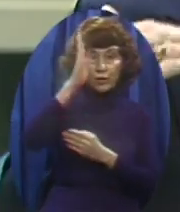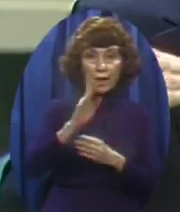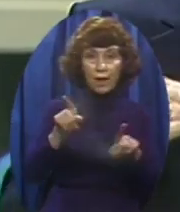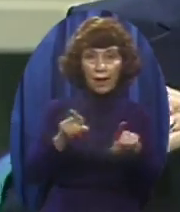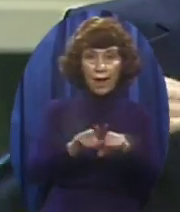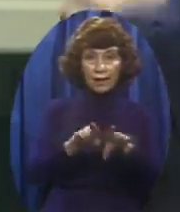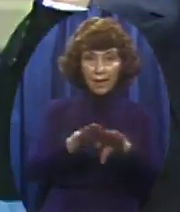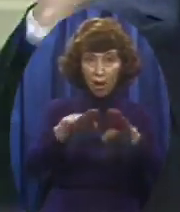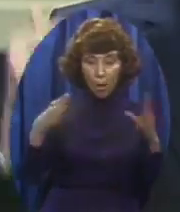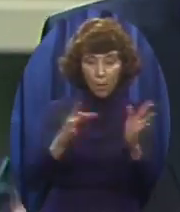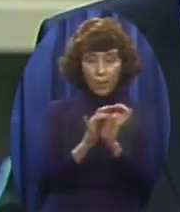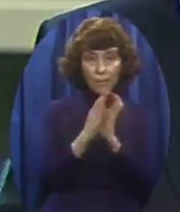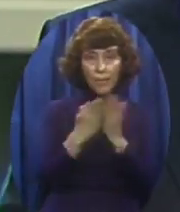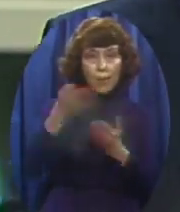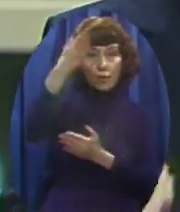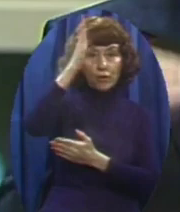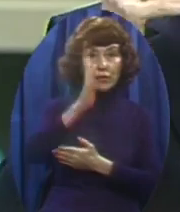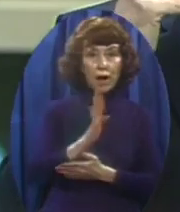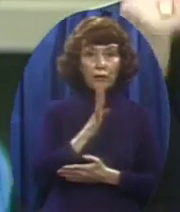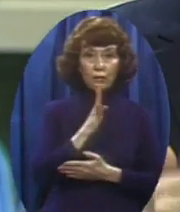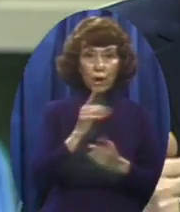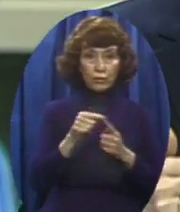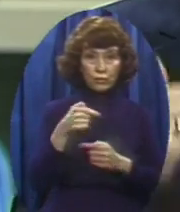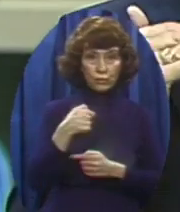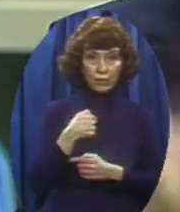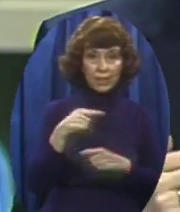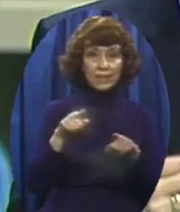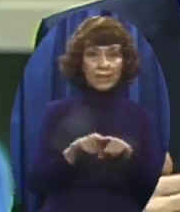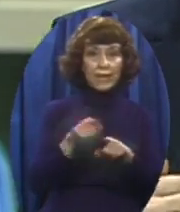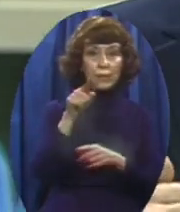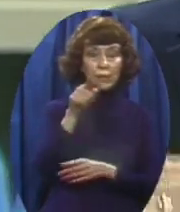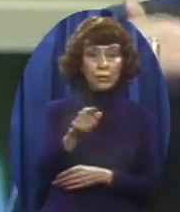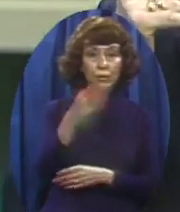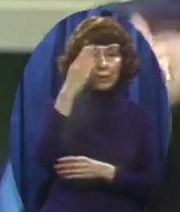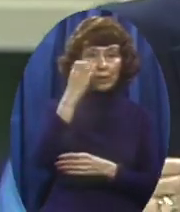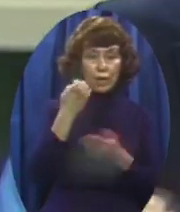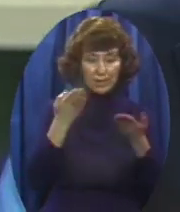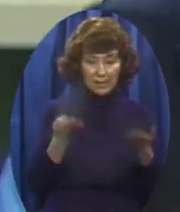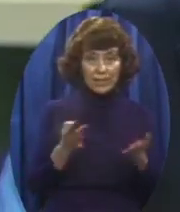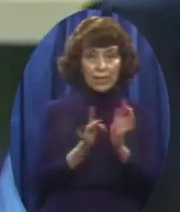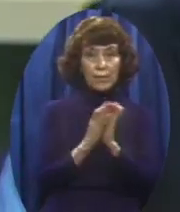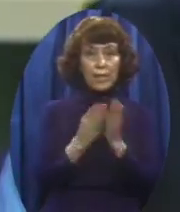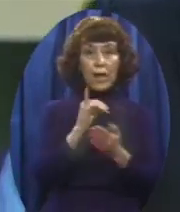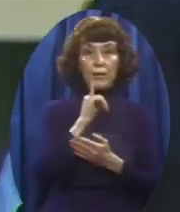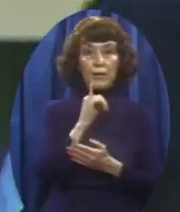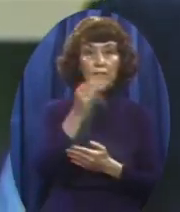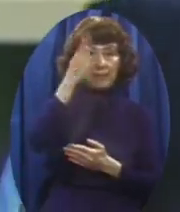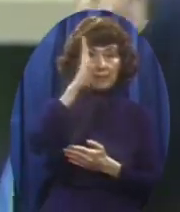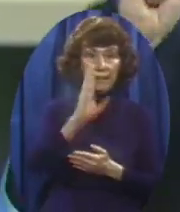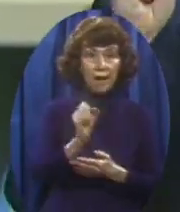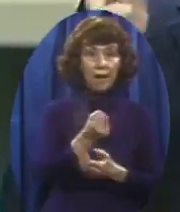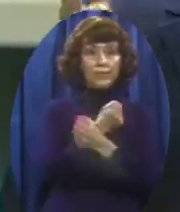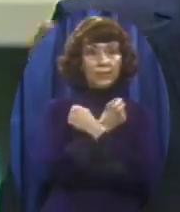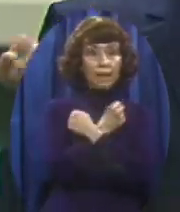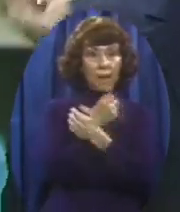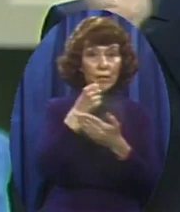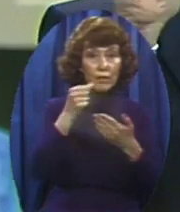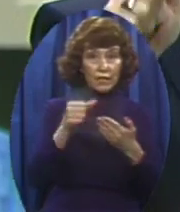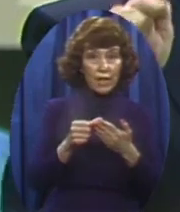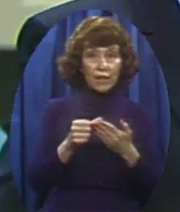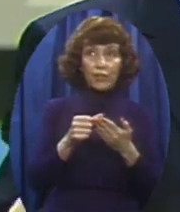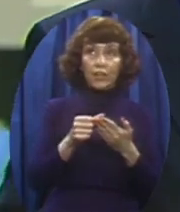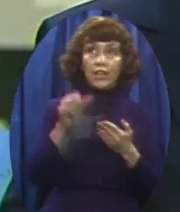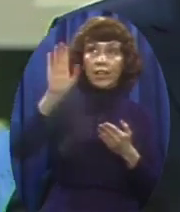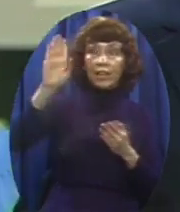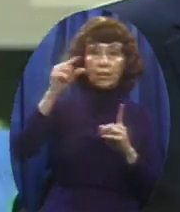literally talks to me as he does to you, for this is his love letter, his word to man. Now, with all that said, I think